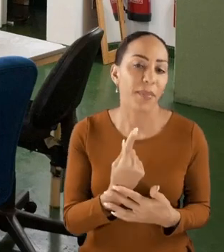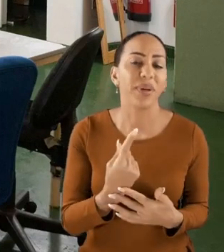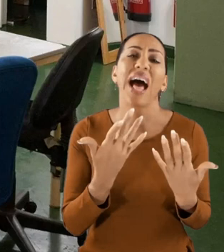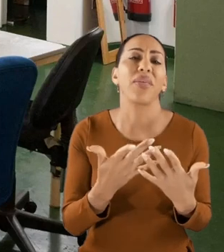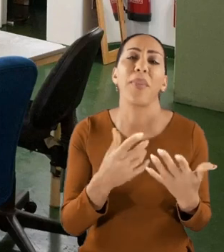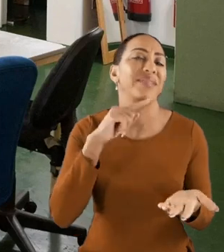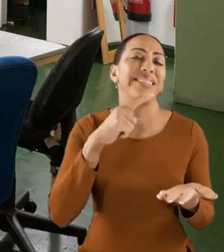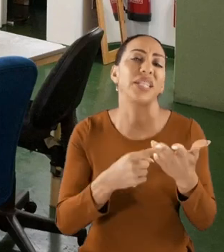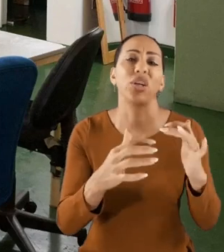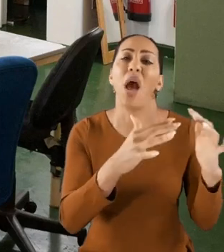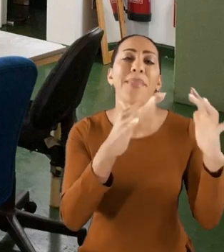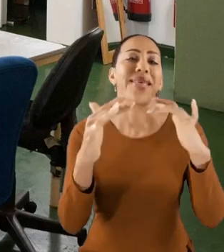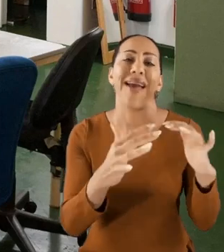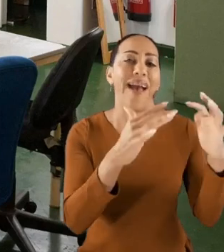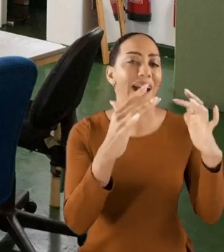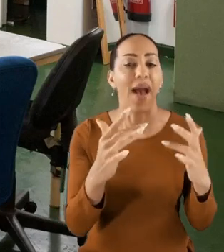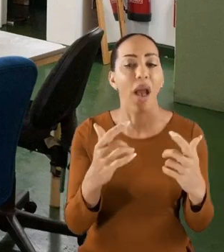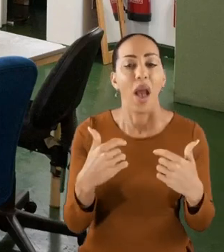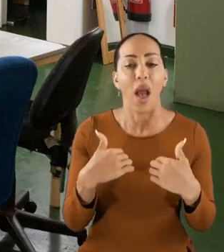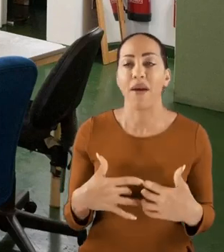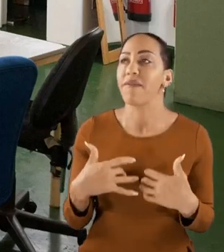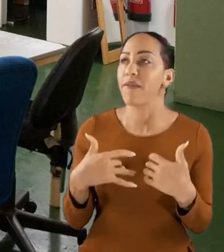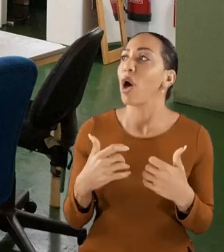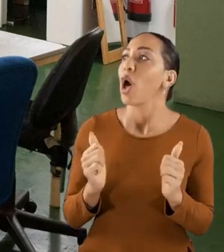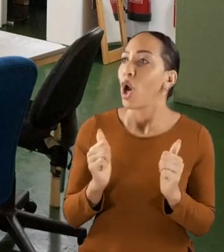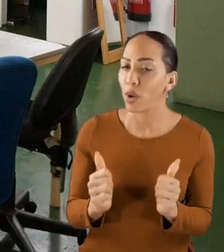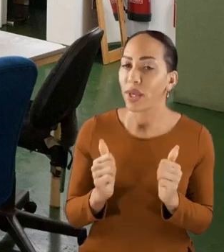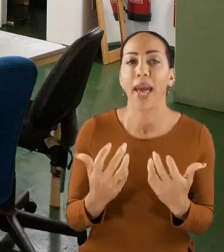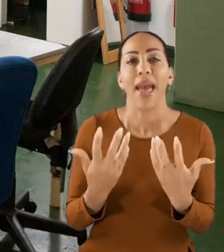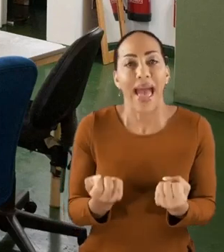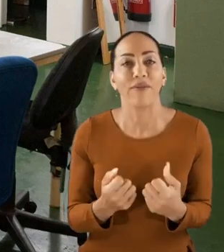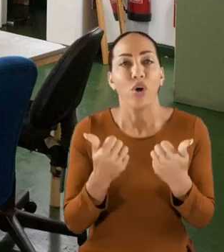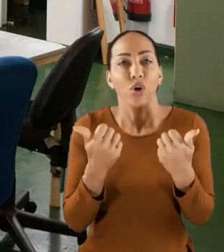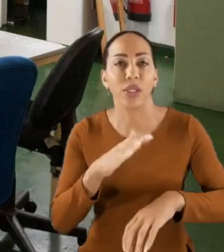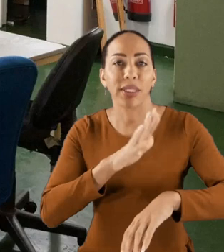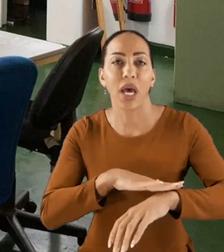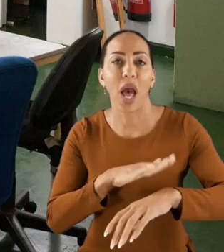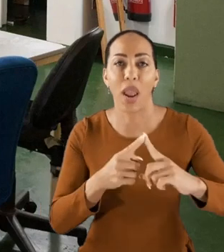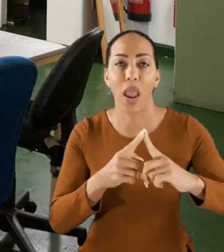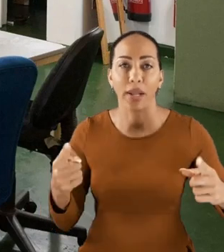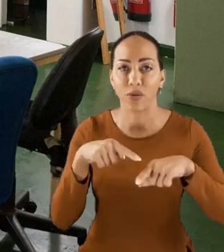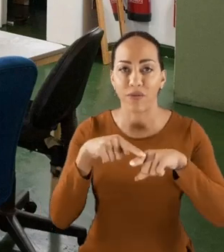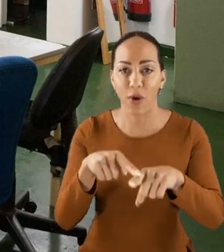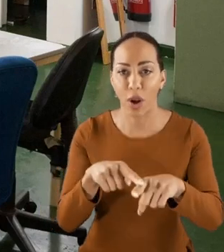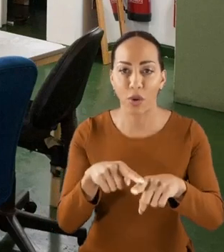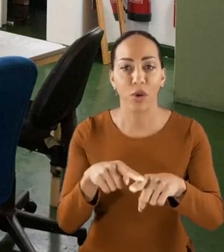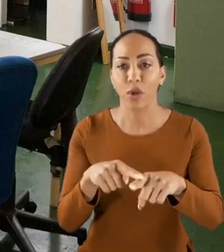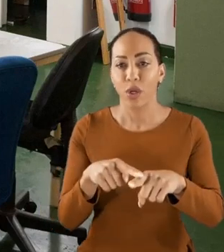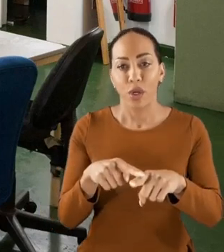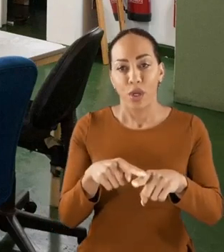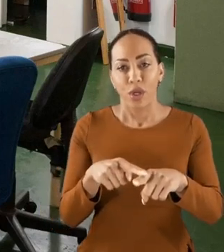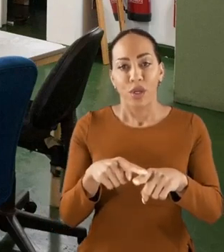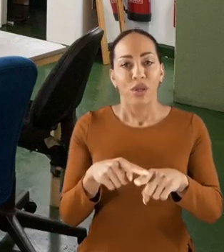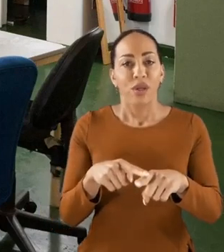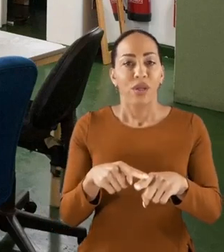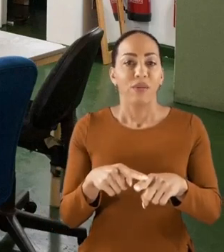If it happens, which is still up in the air, but it does mean that I do feel a sense of that we've got a good timeline to work to, but also that I don't